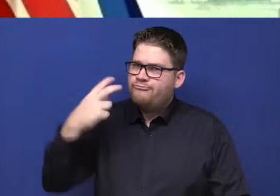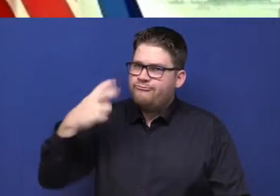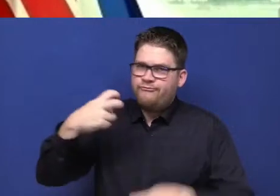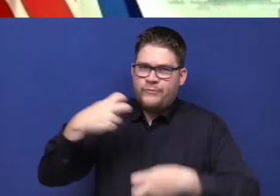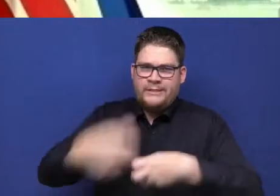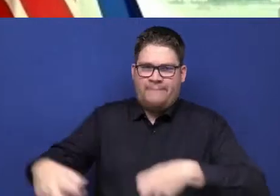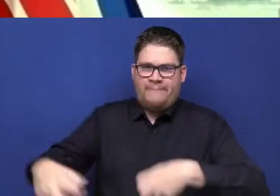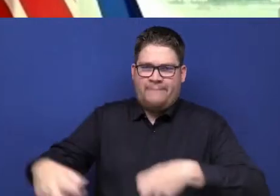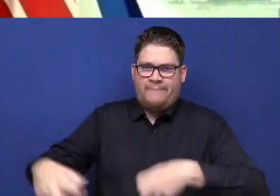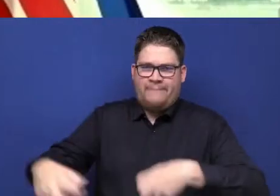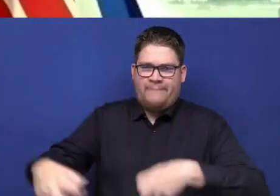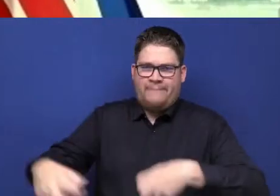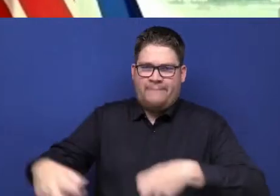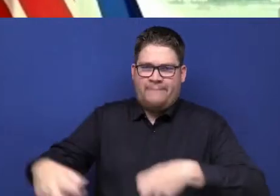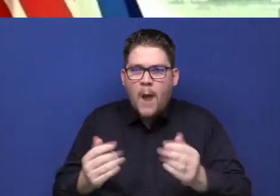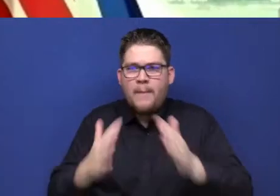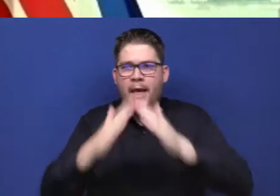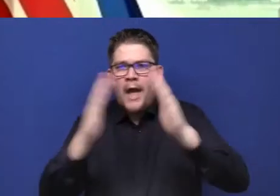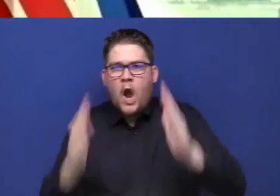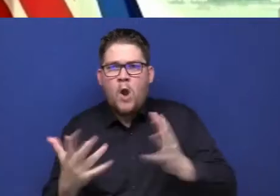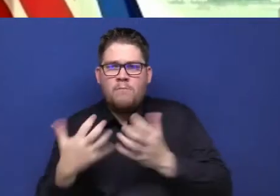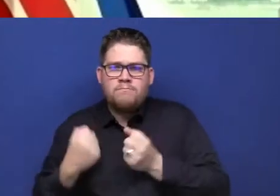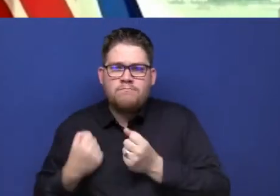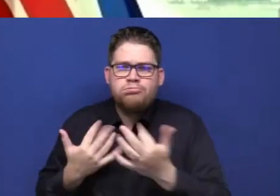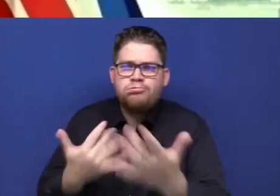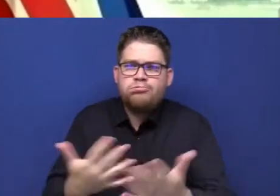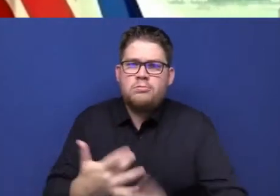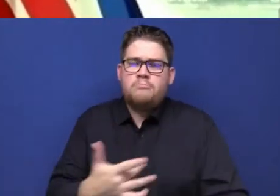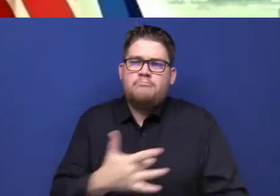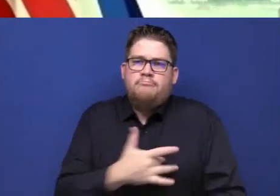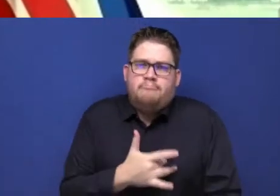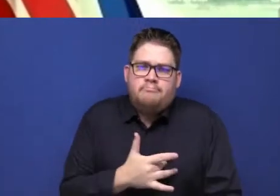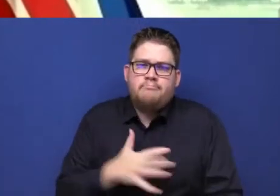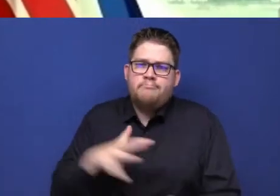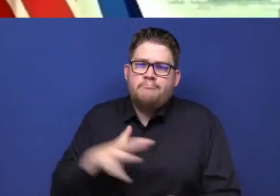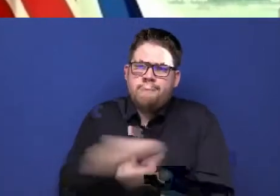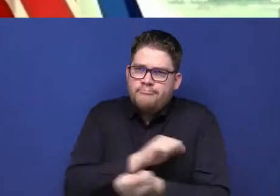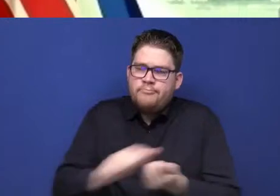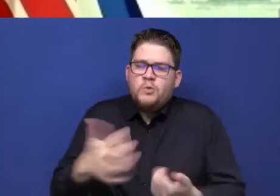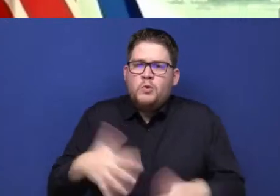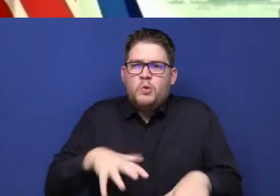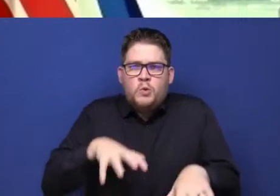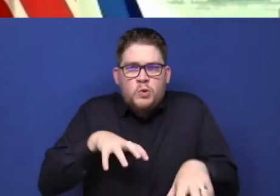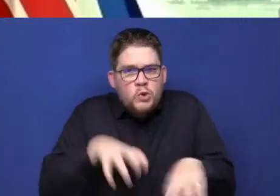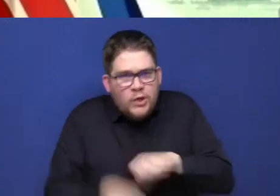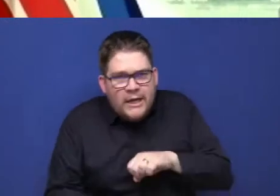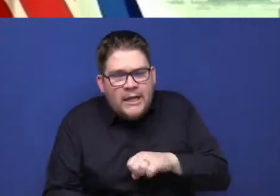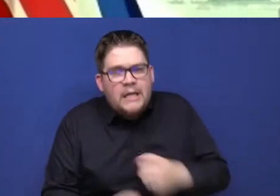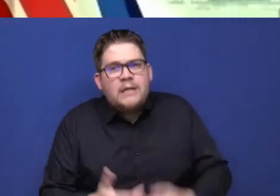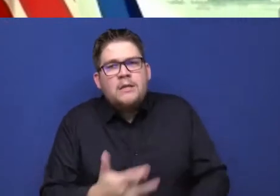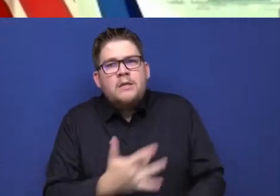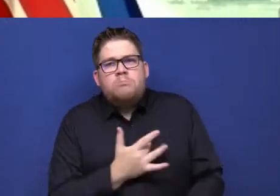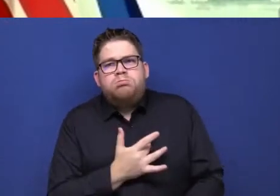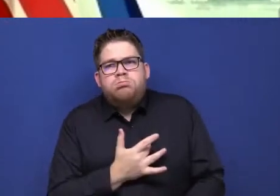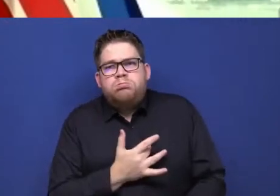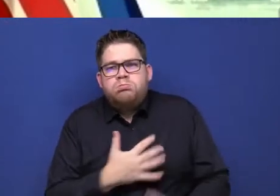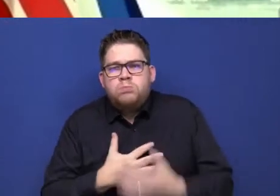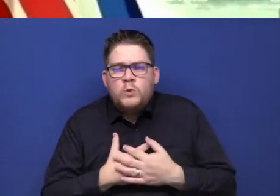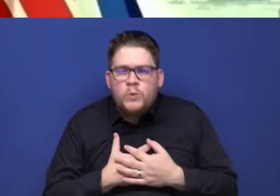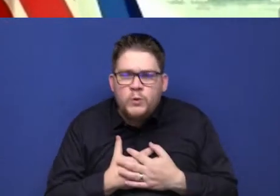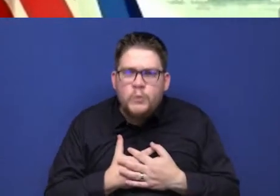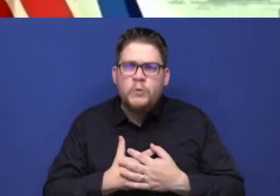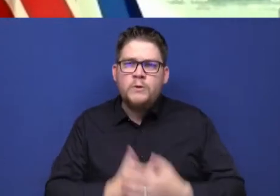this, is that the men and women in the fire service are doing everything they can to ensure to not only